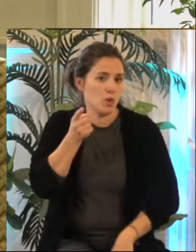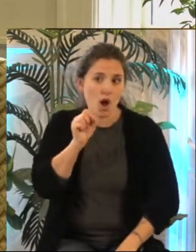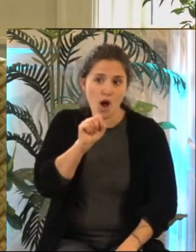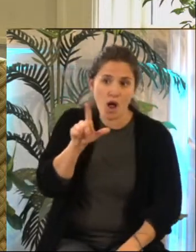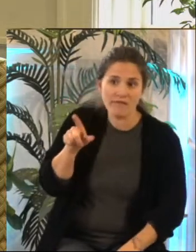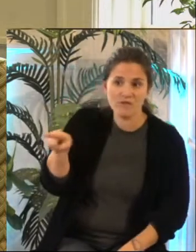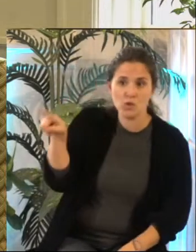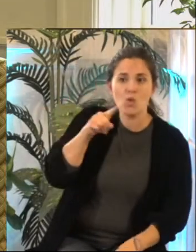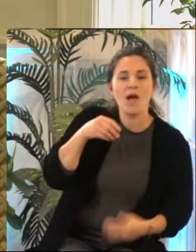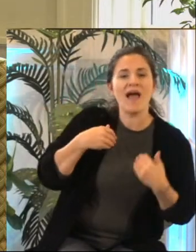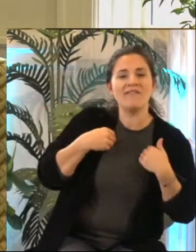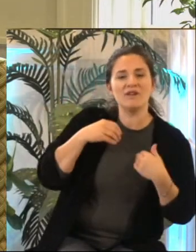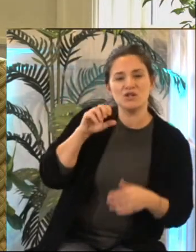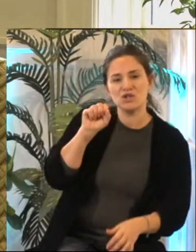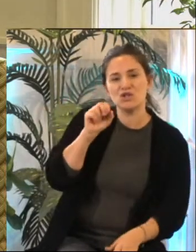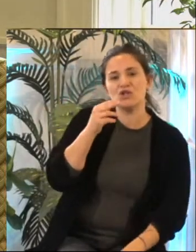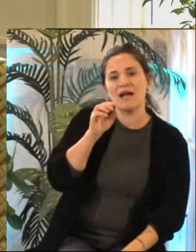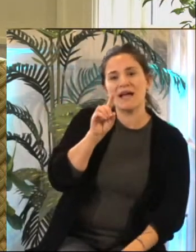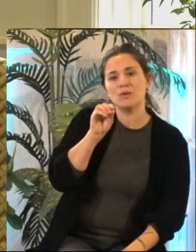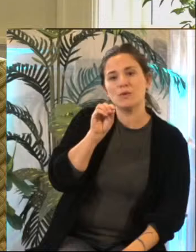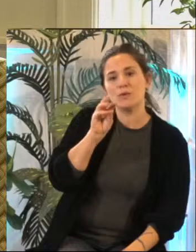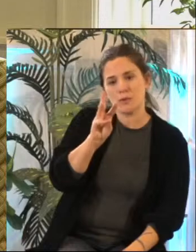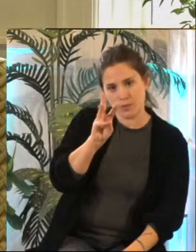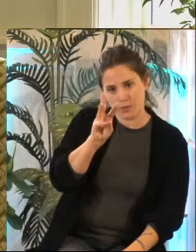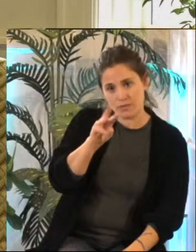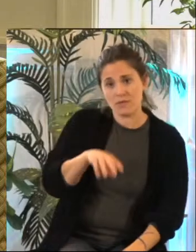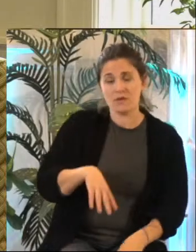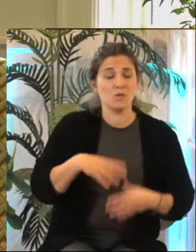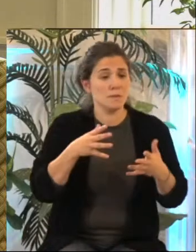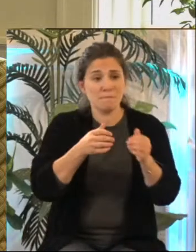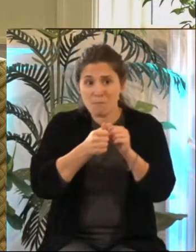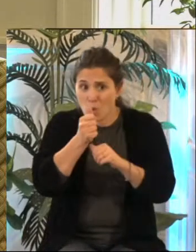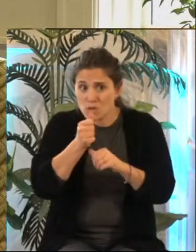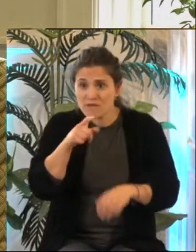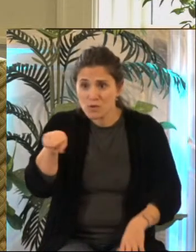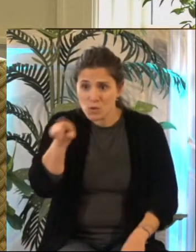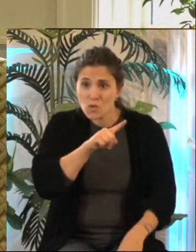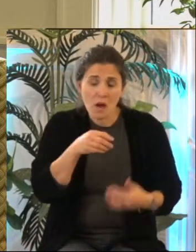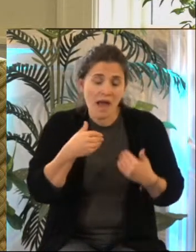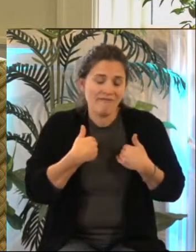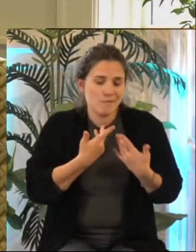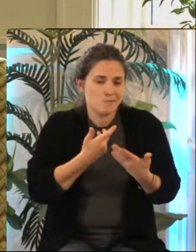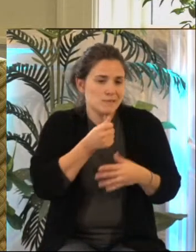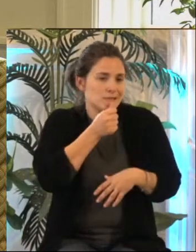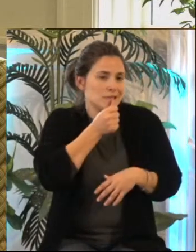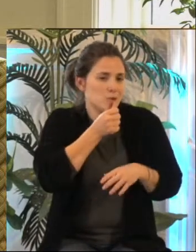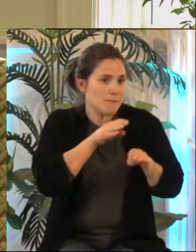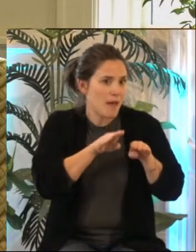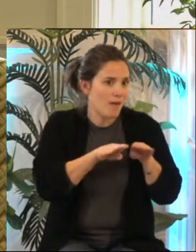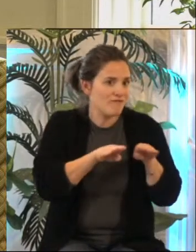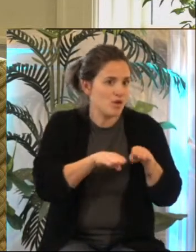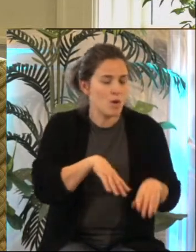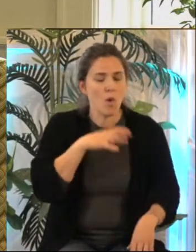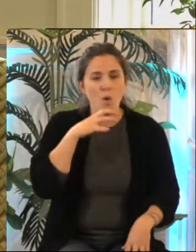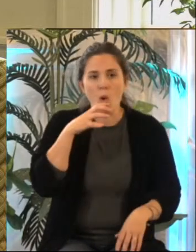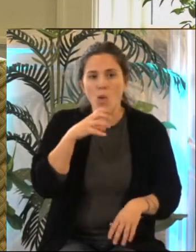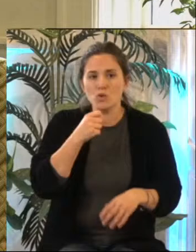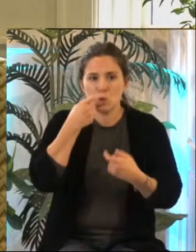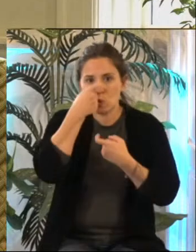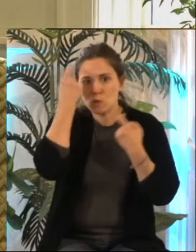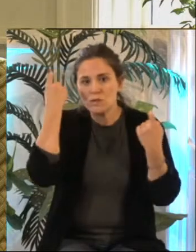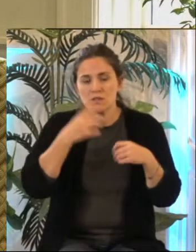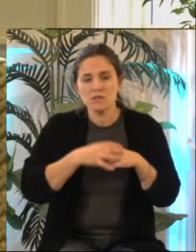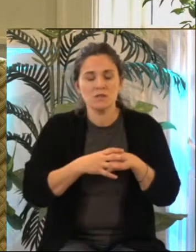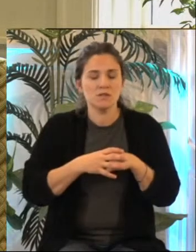us have some secret behaviors or old wounds and traumas and old coping techniques from